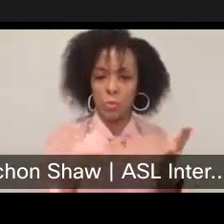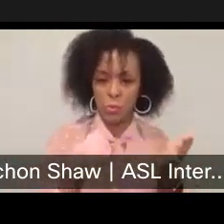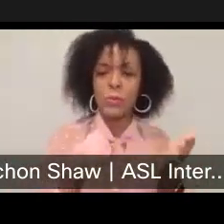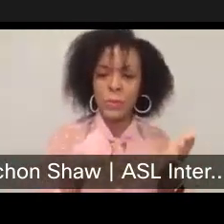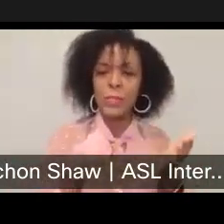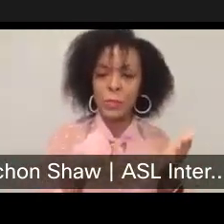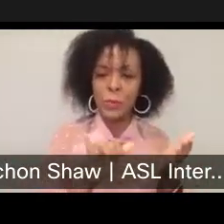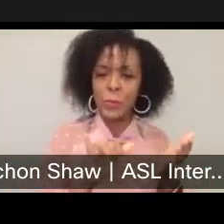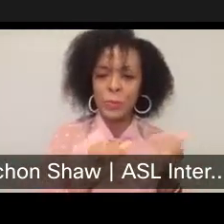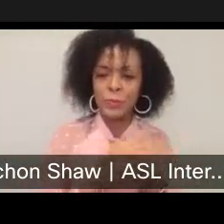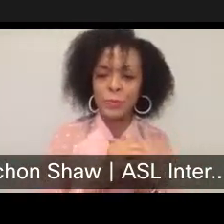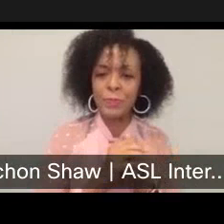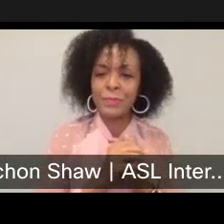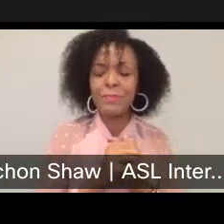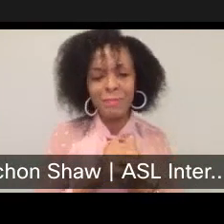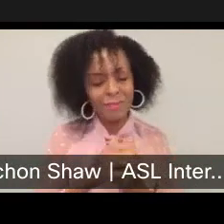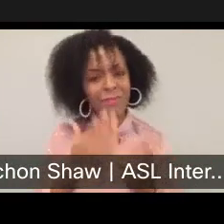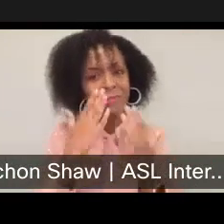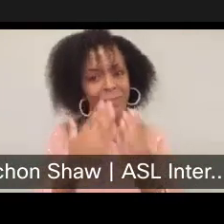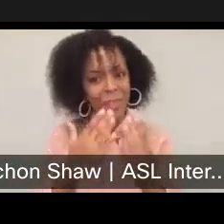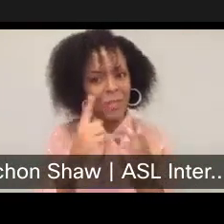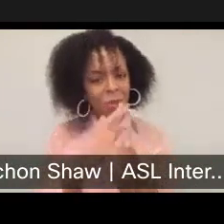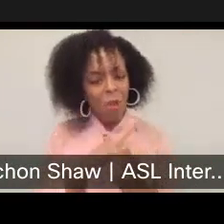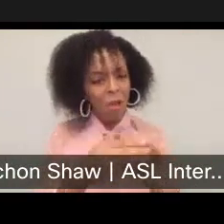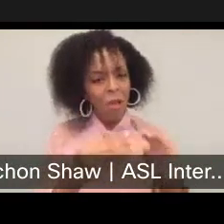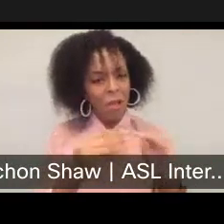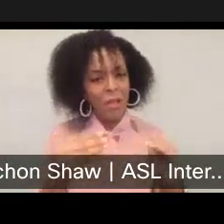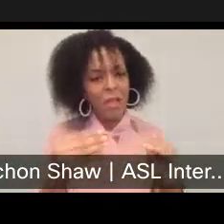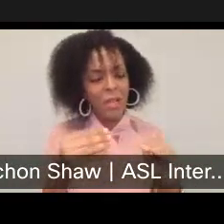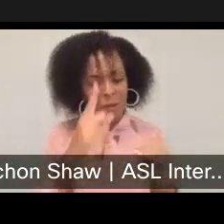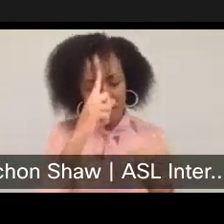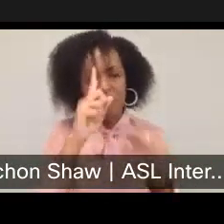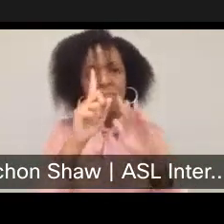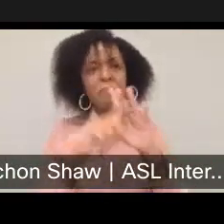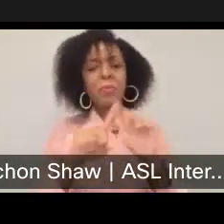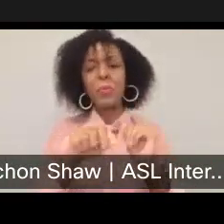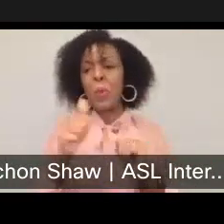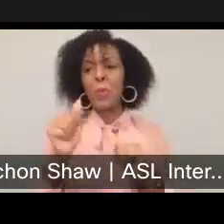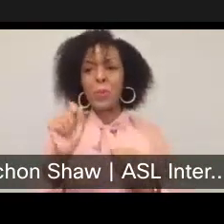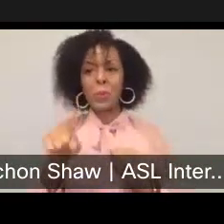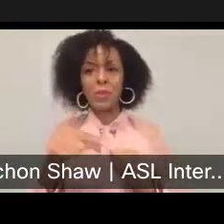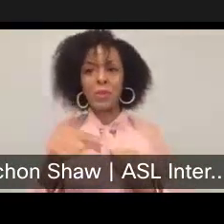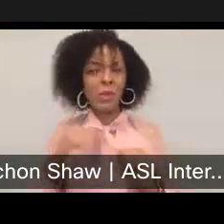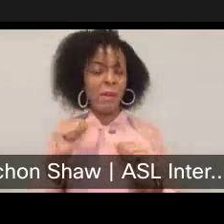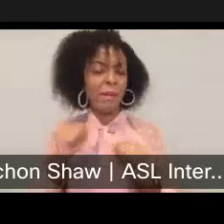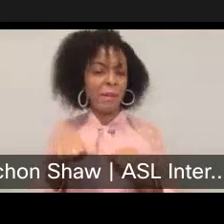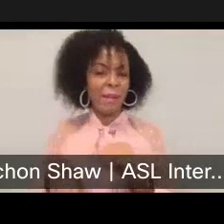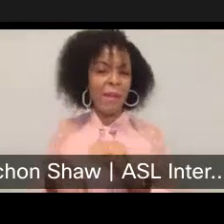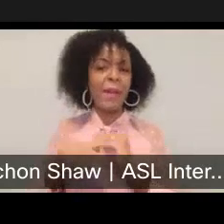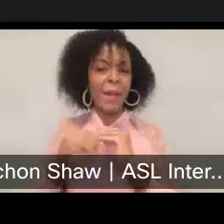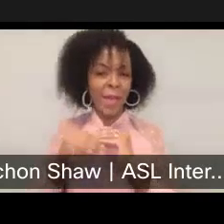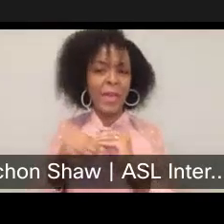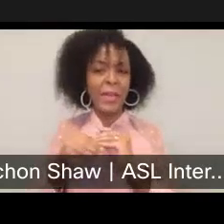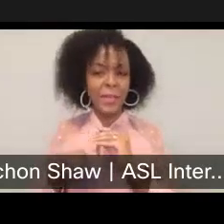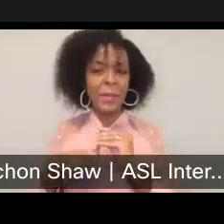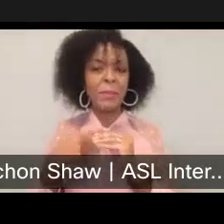Thank you for that. You actually gave me another question that I can answer to piggyback on what you both shared, but